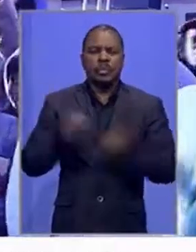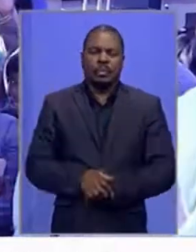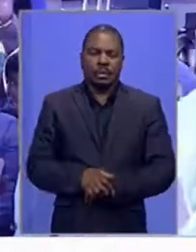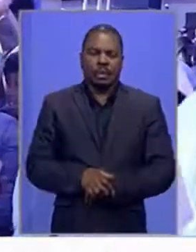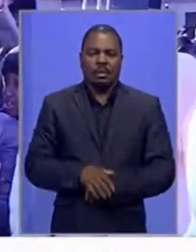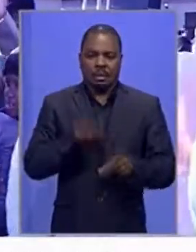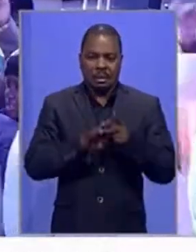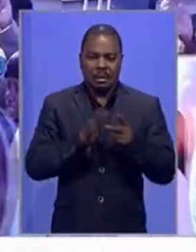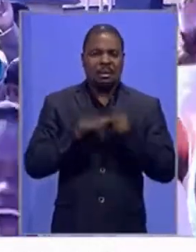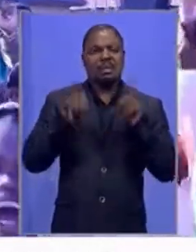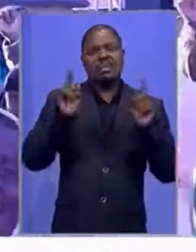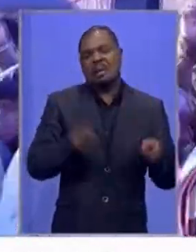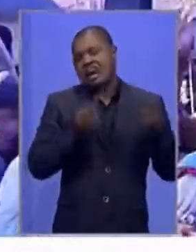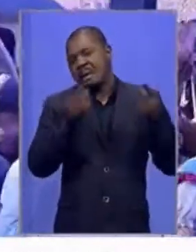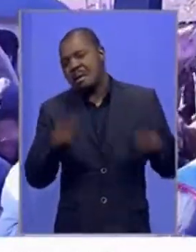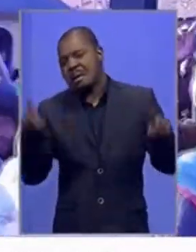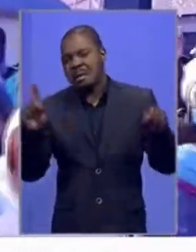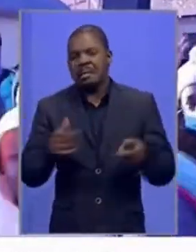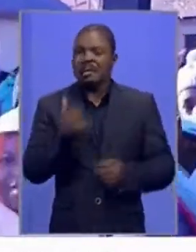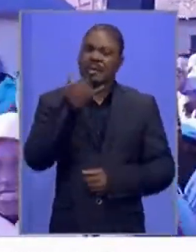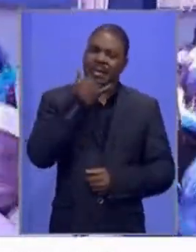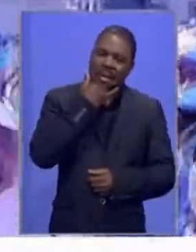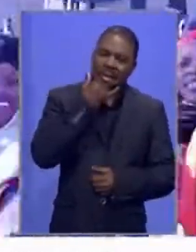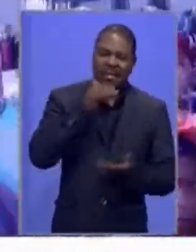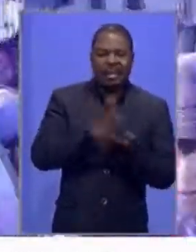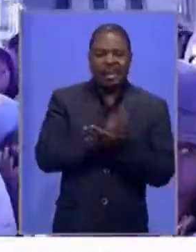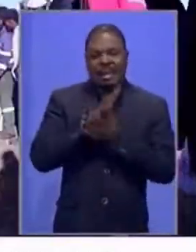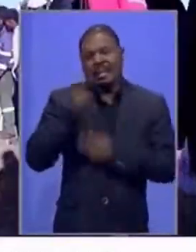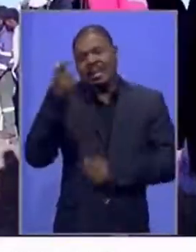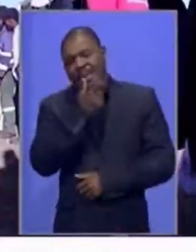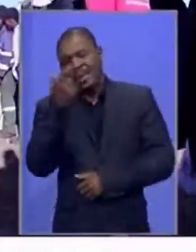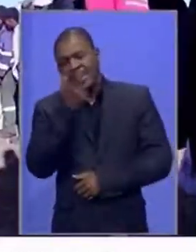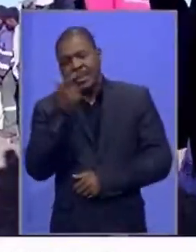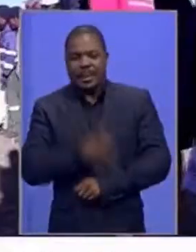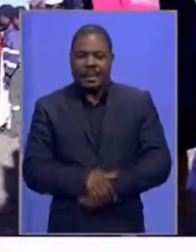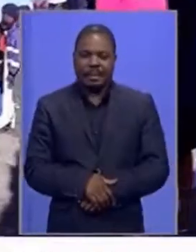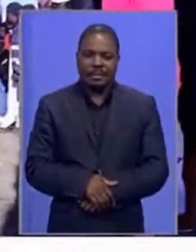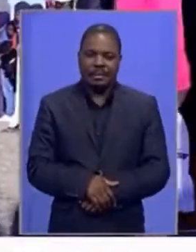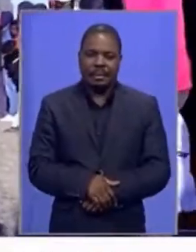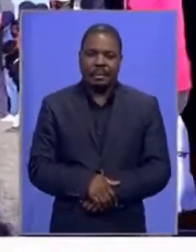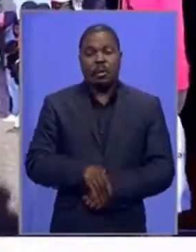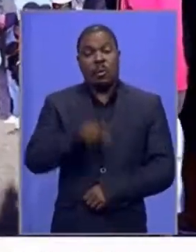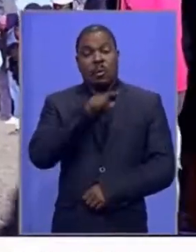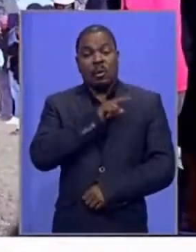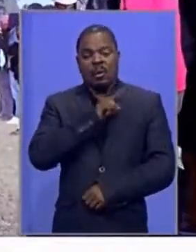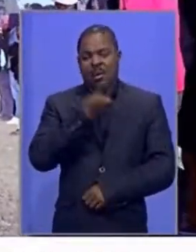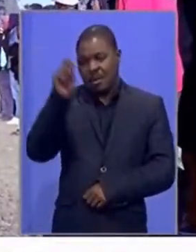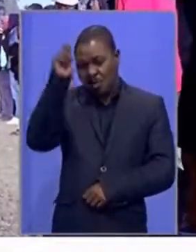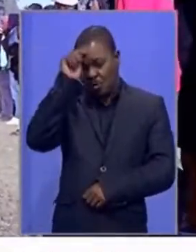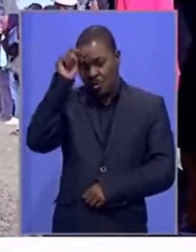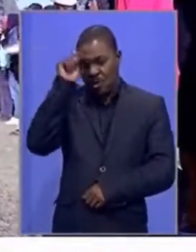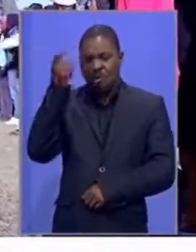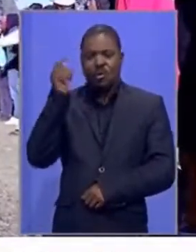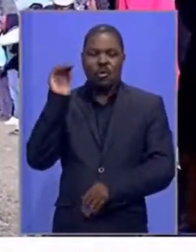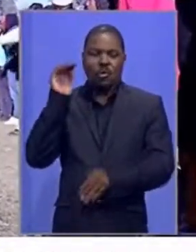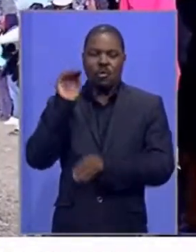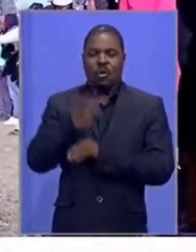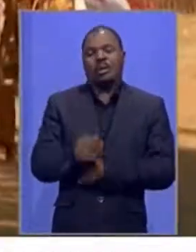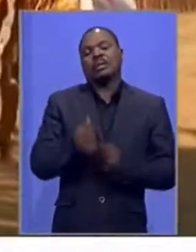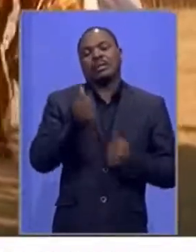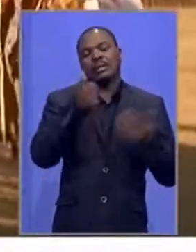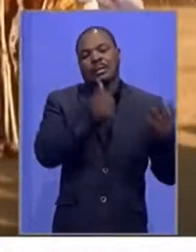Dikosha le dikopelo e be le tša lethabo, meemielo le lesego e le tša lekepekepe. Seo e le ka ge badikana ba Makgolo tshela